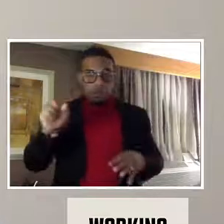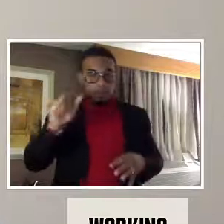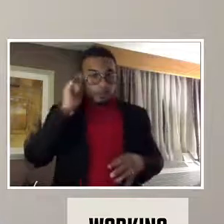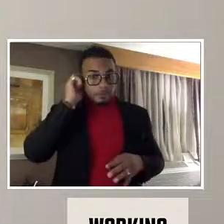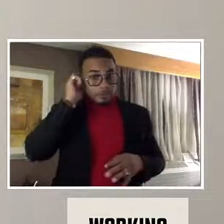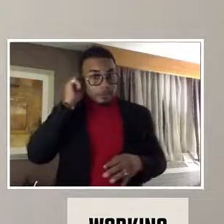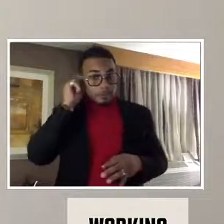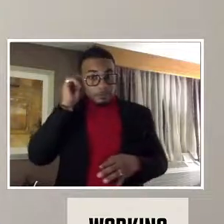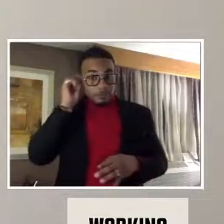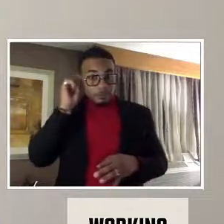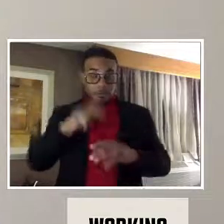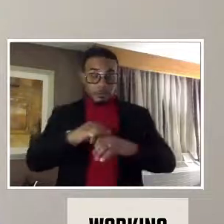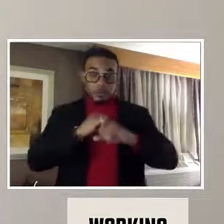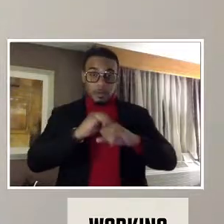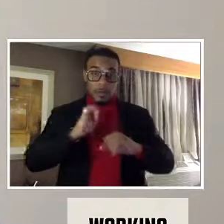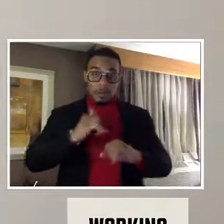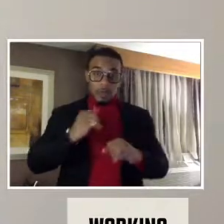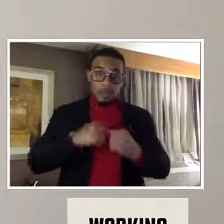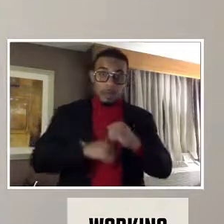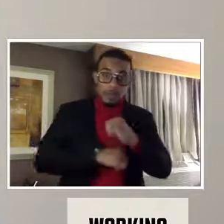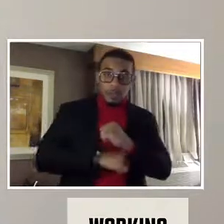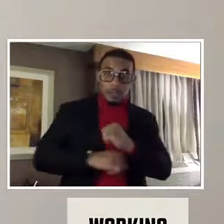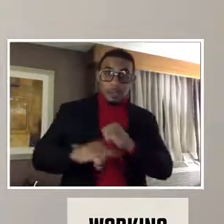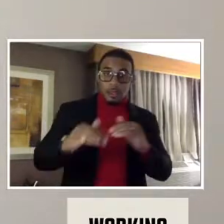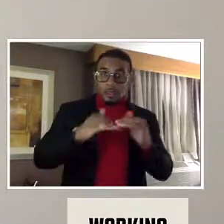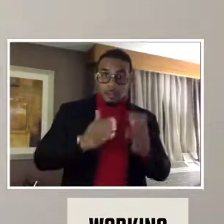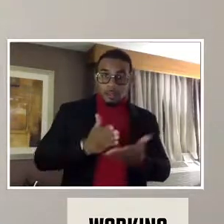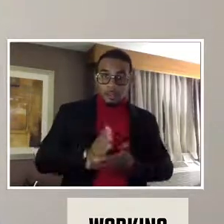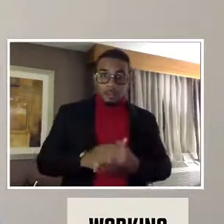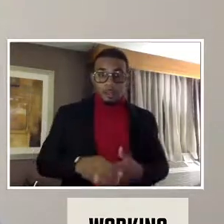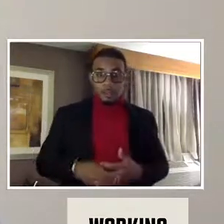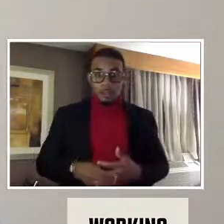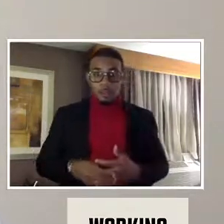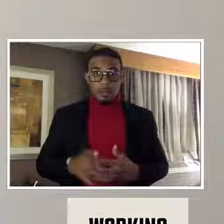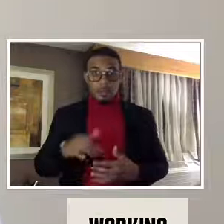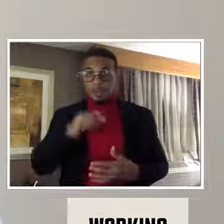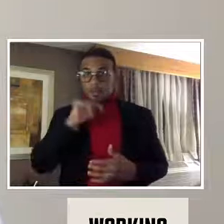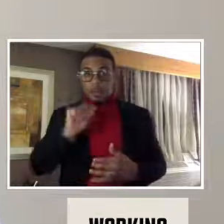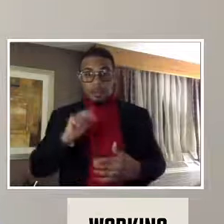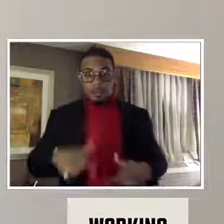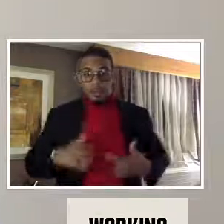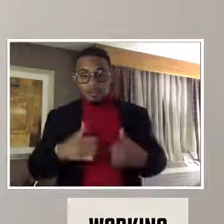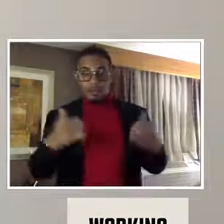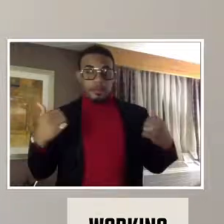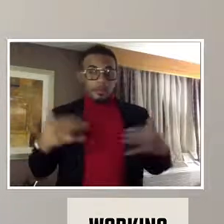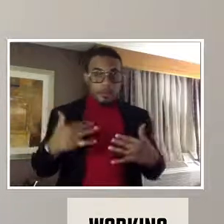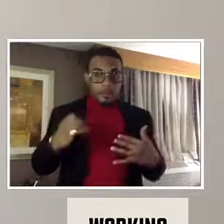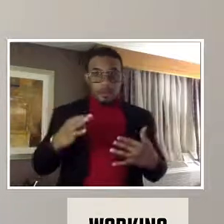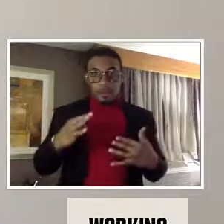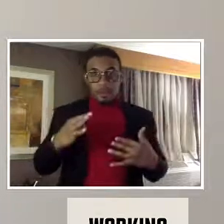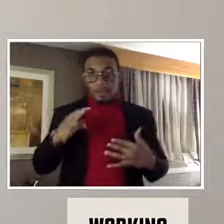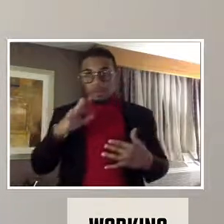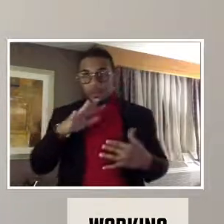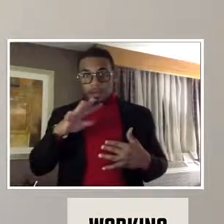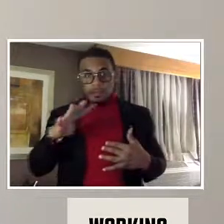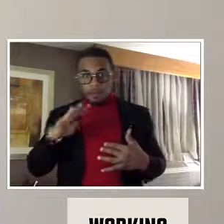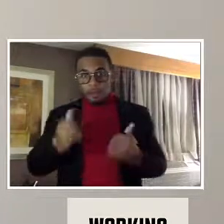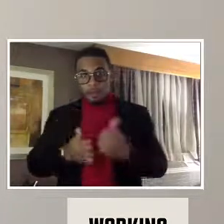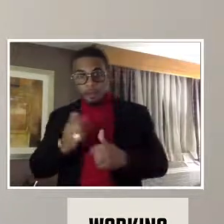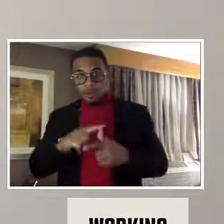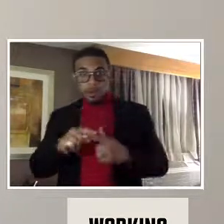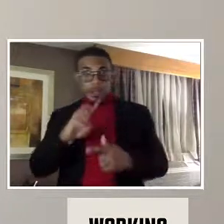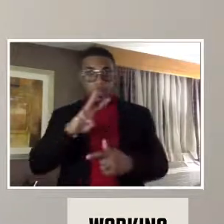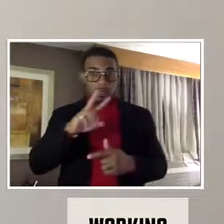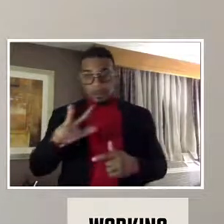States to protect our fundamental civil rights, where we don't have to live in fear of a 5-4 majority or